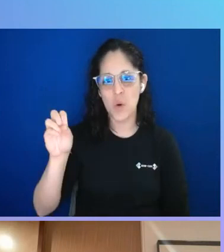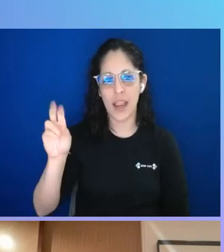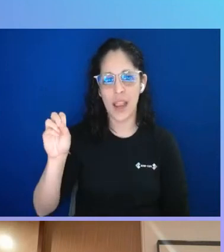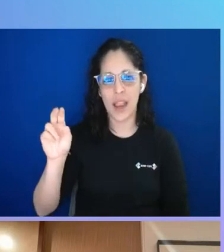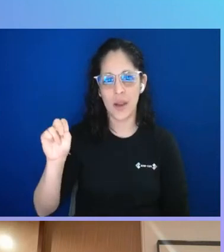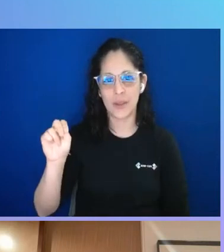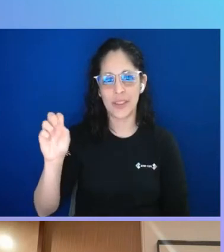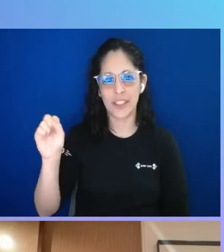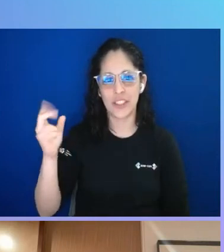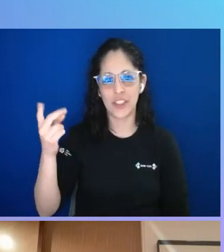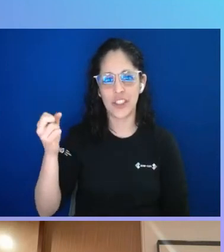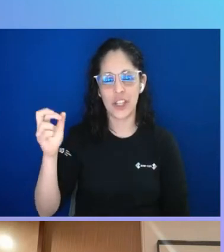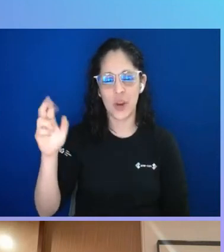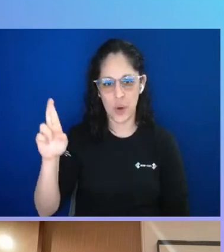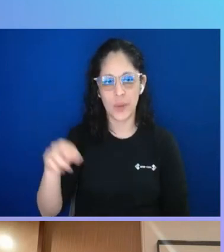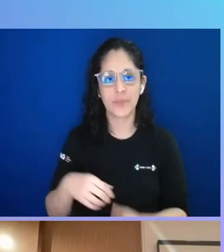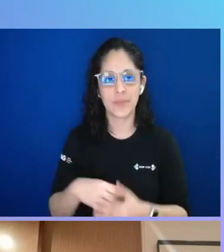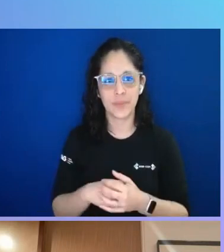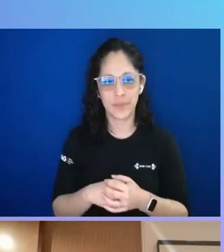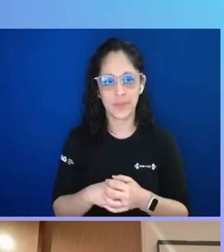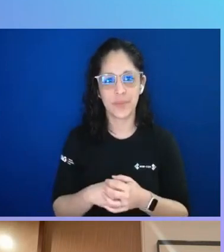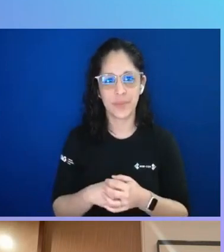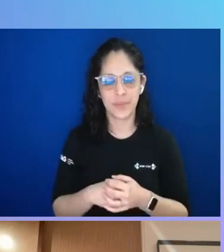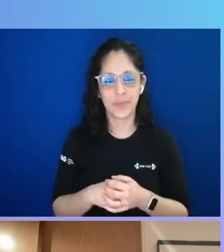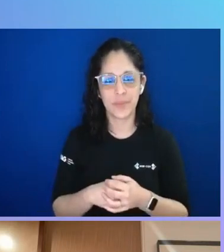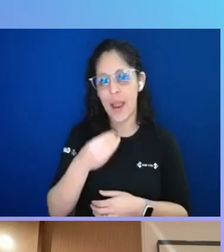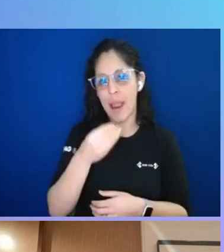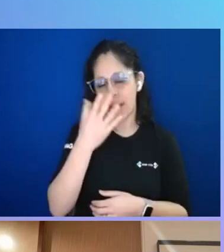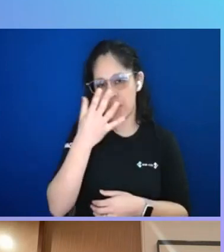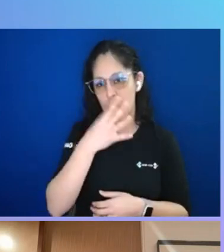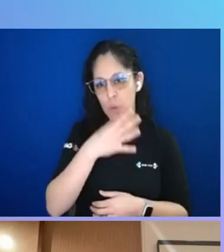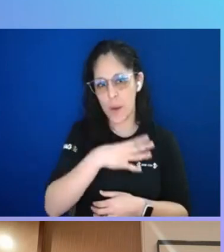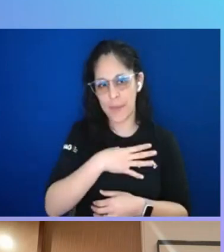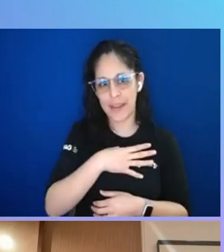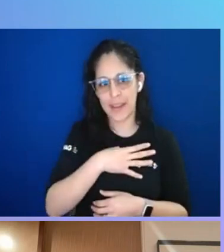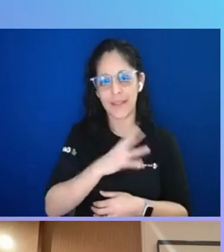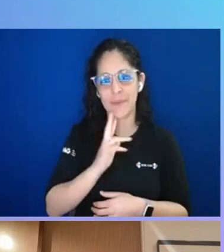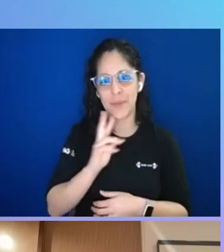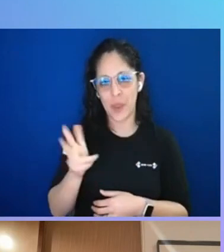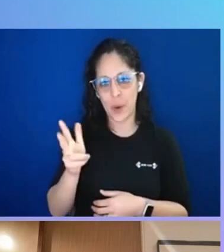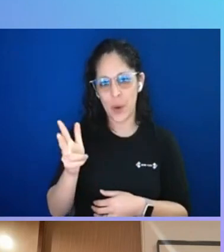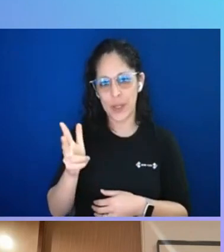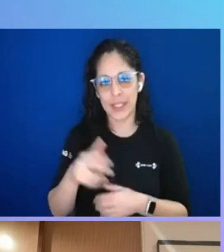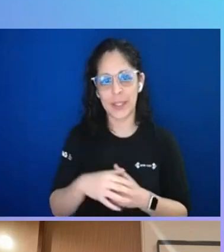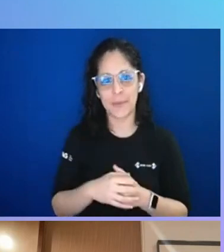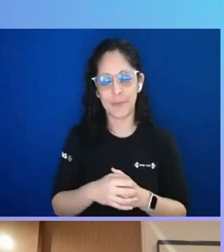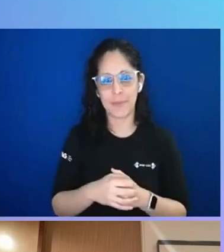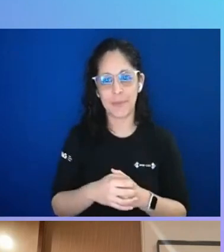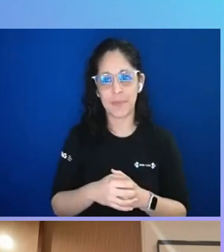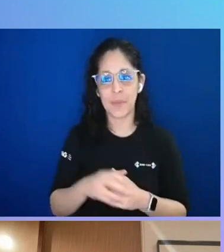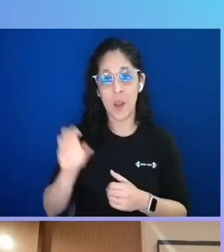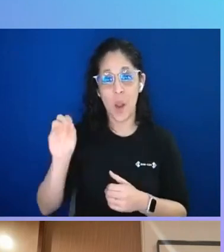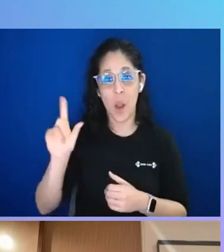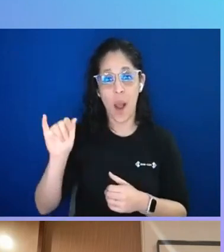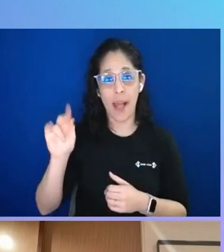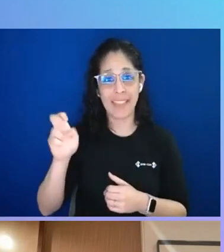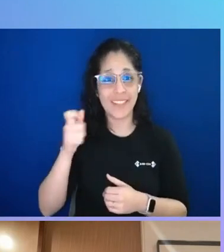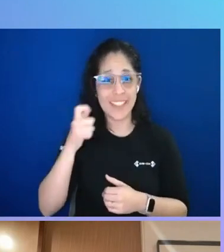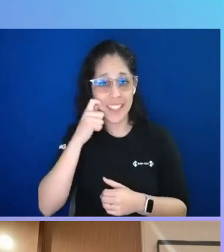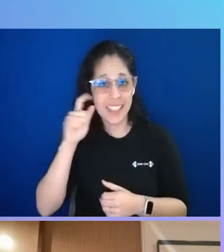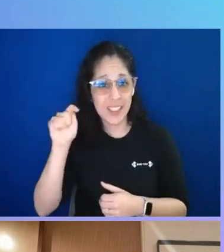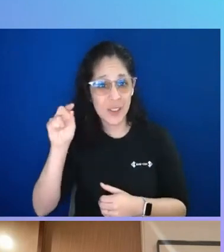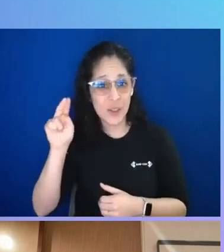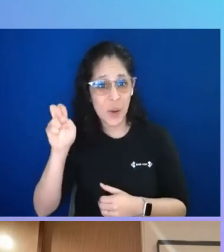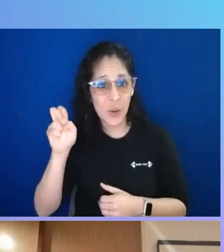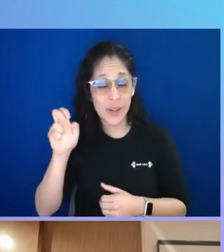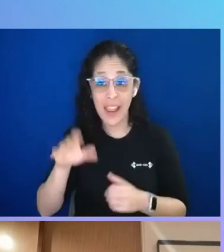white woman in her early 30s. I have an olive complexion and recently found out that I'm actually a true summer